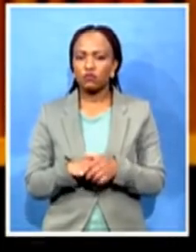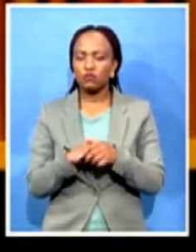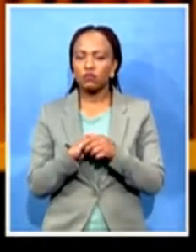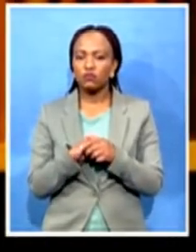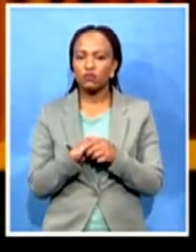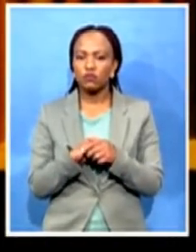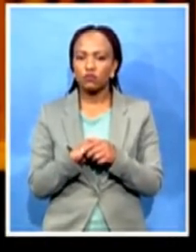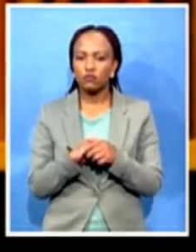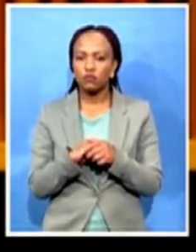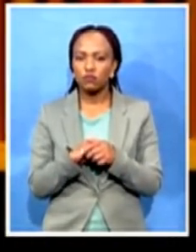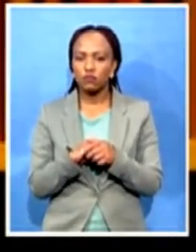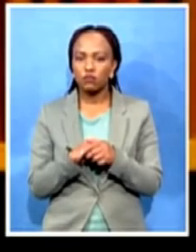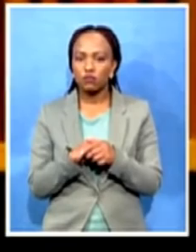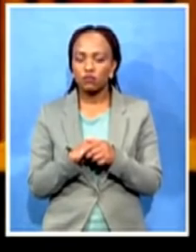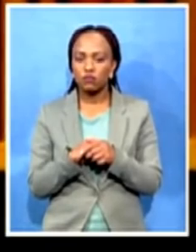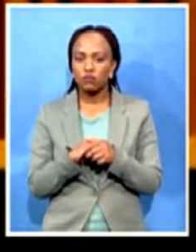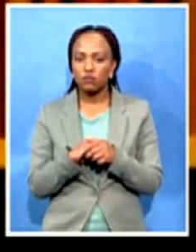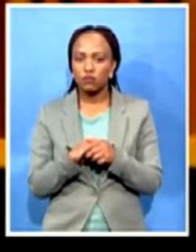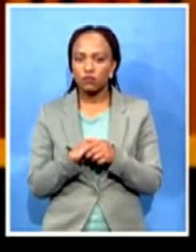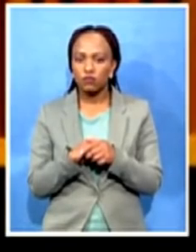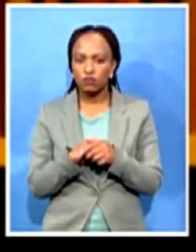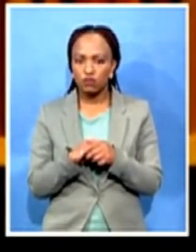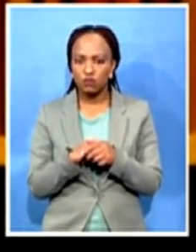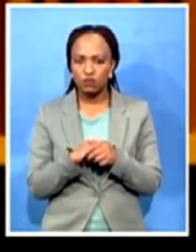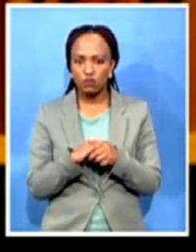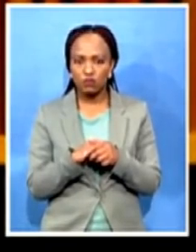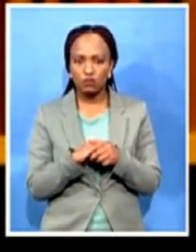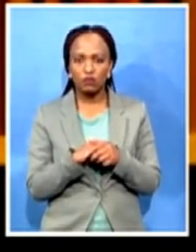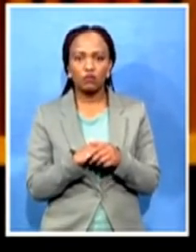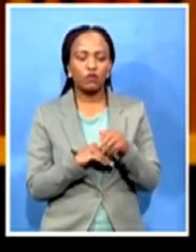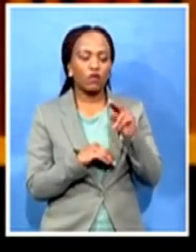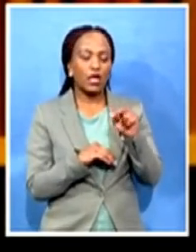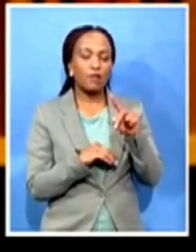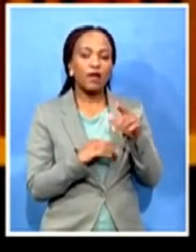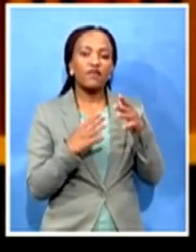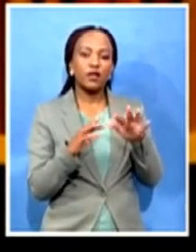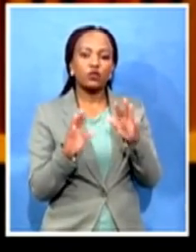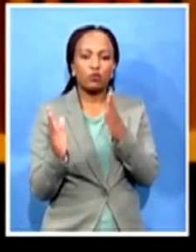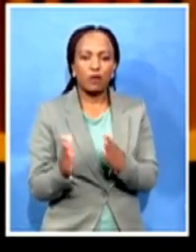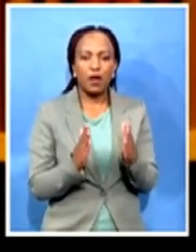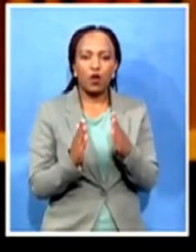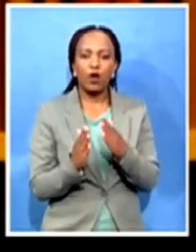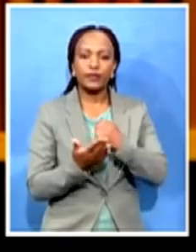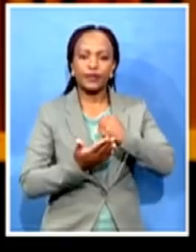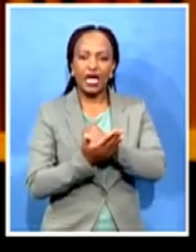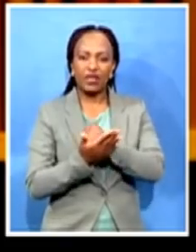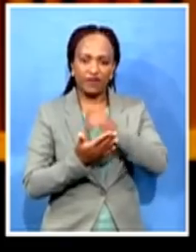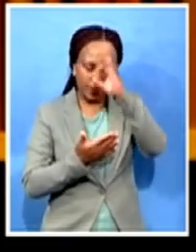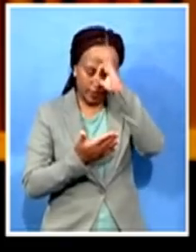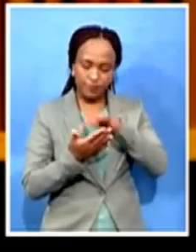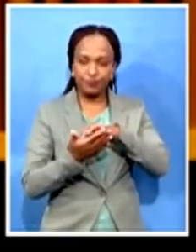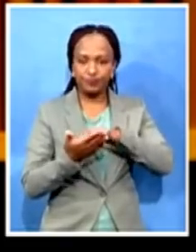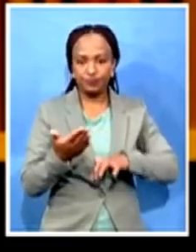Your Worship, the state has prepared an affidavit. A copy of that affidavit was given to my colleague this